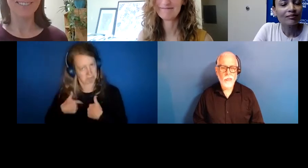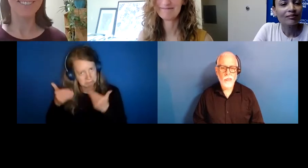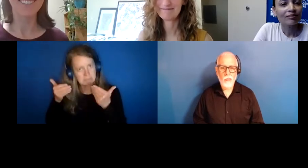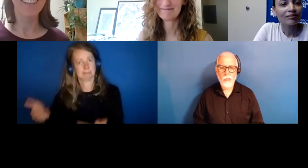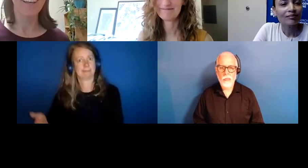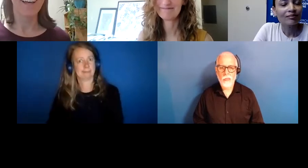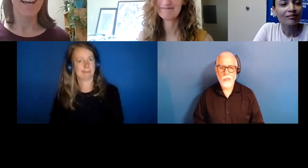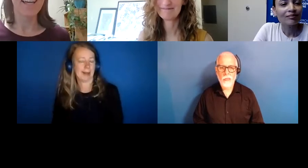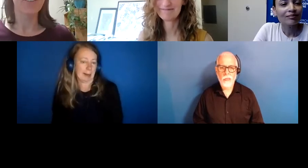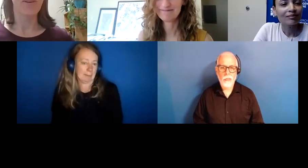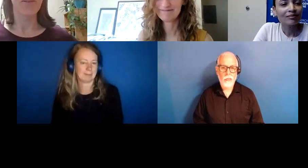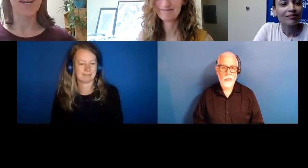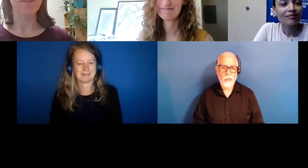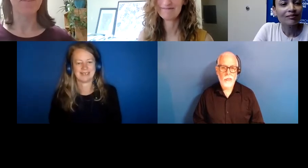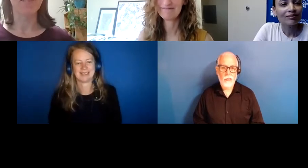don't,